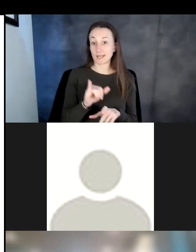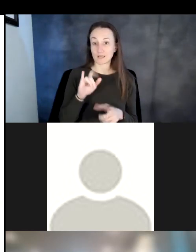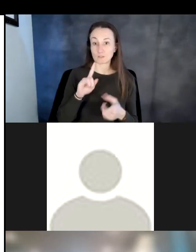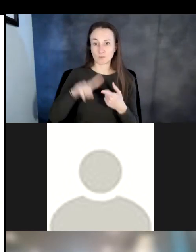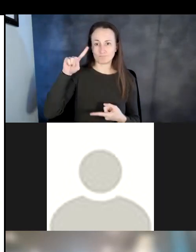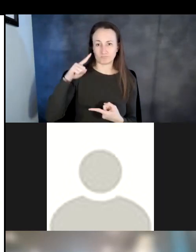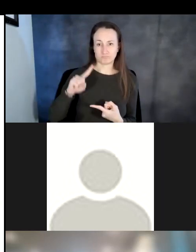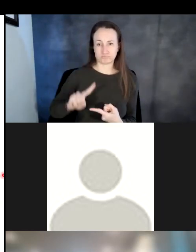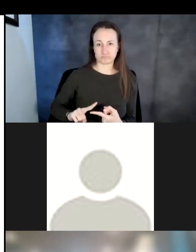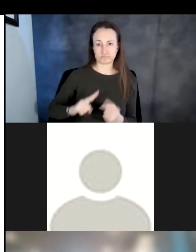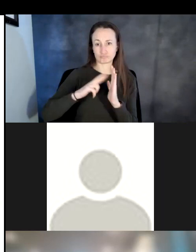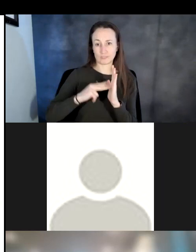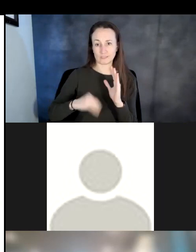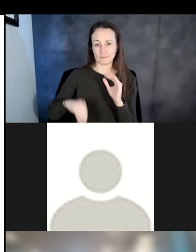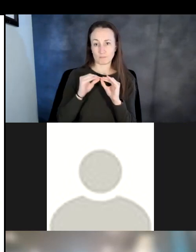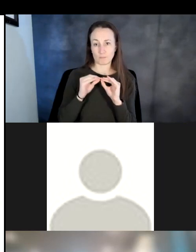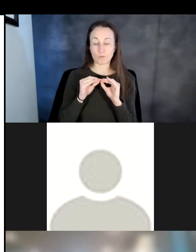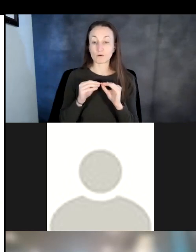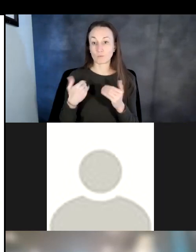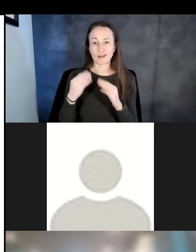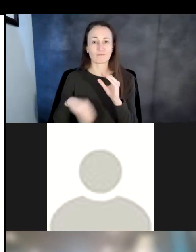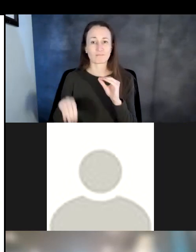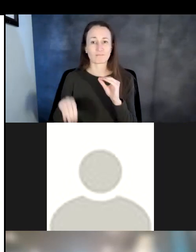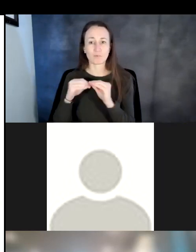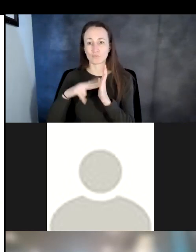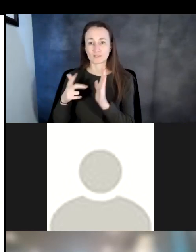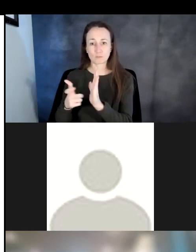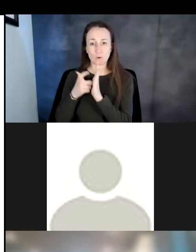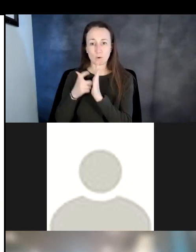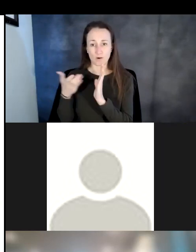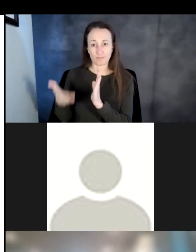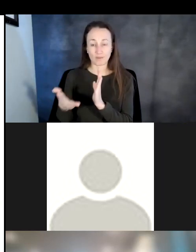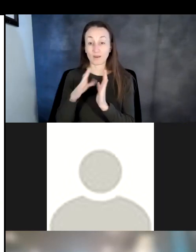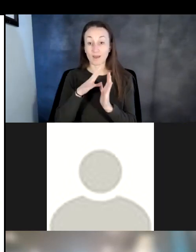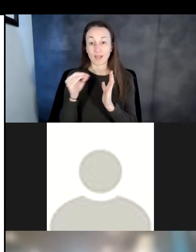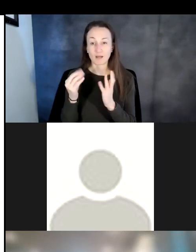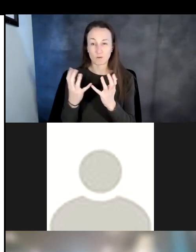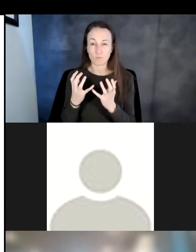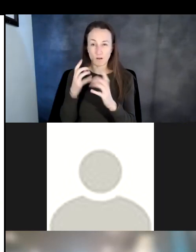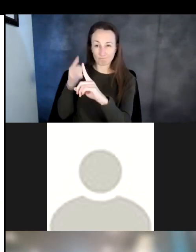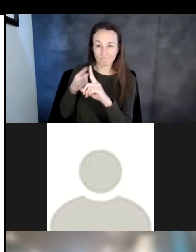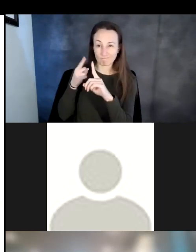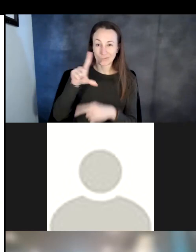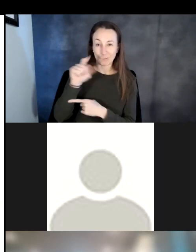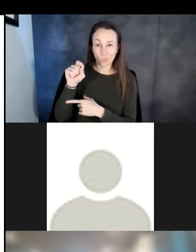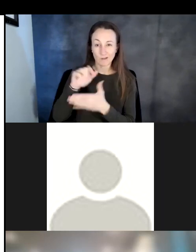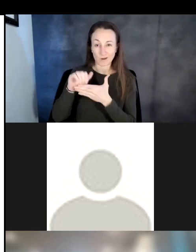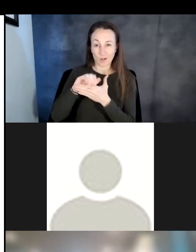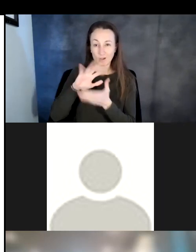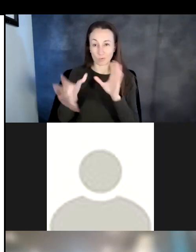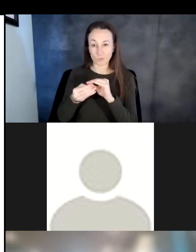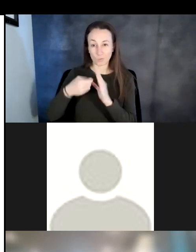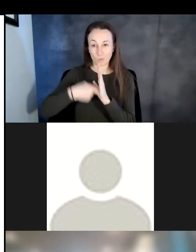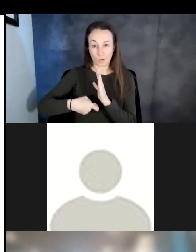even further. So we have more reads than we need out here, and we want to have a $20 total cost.